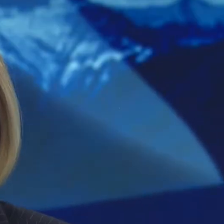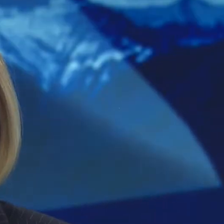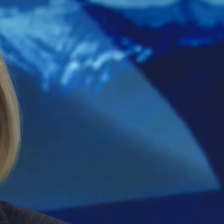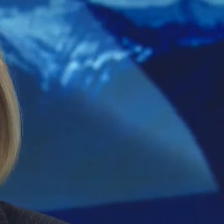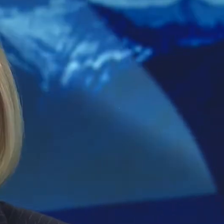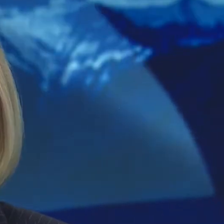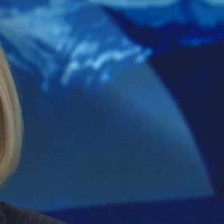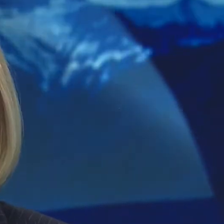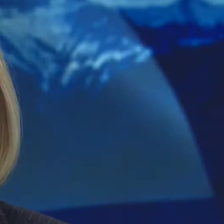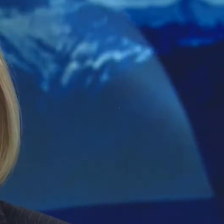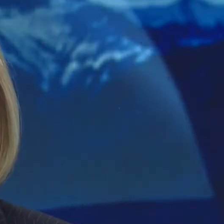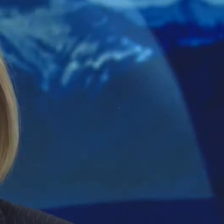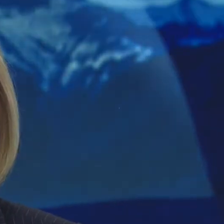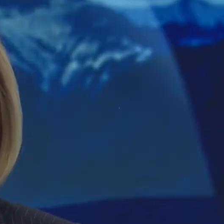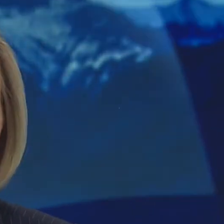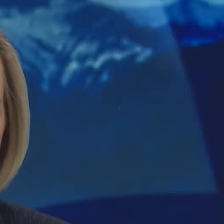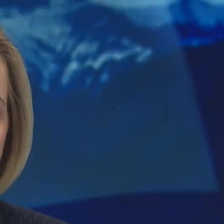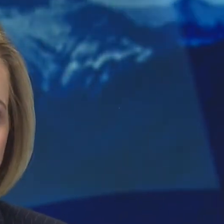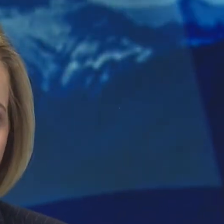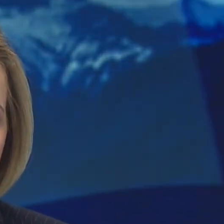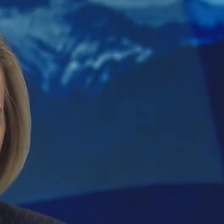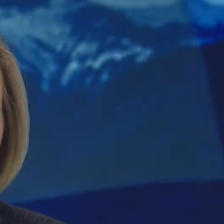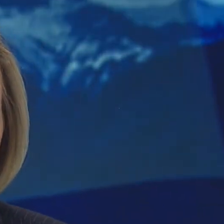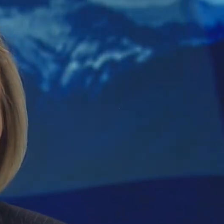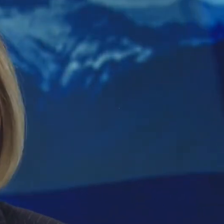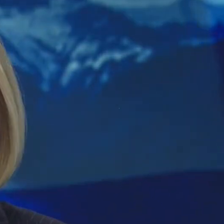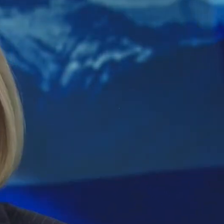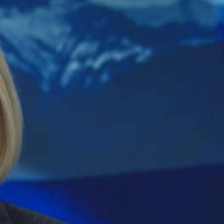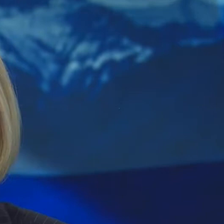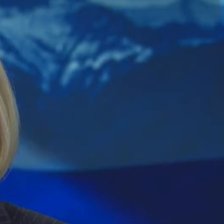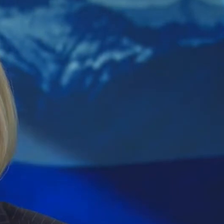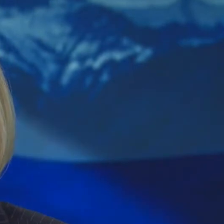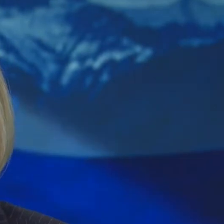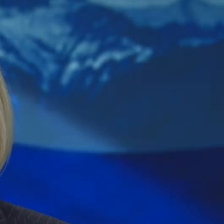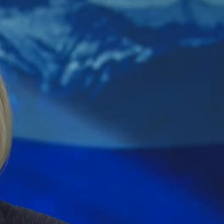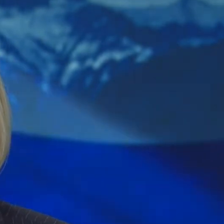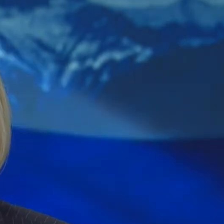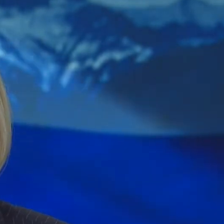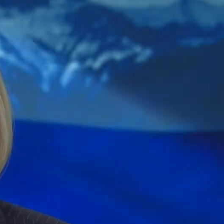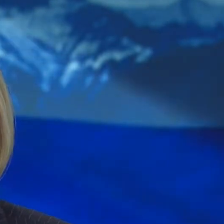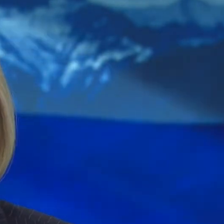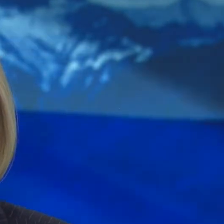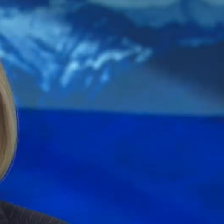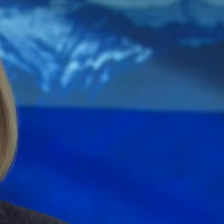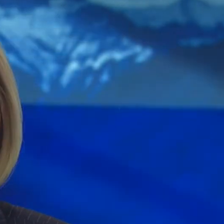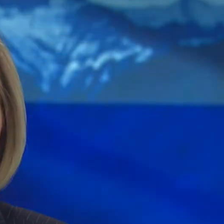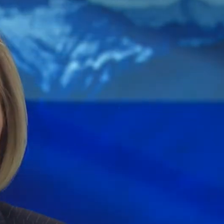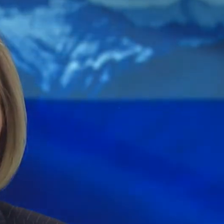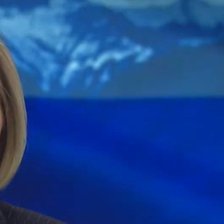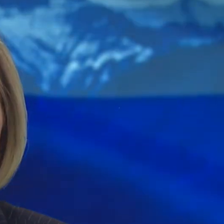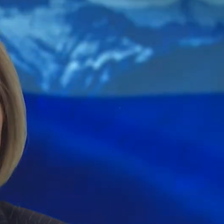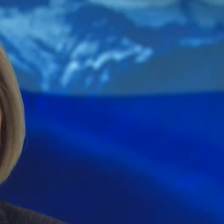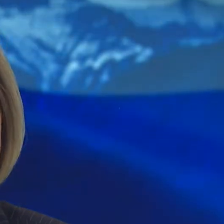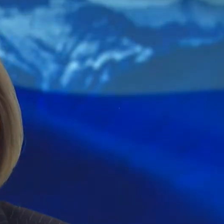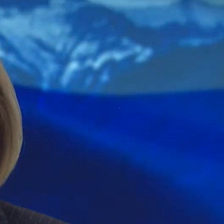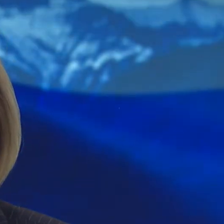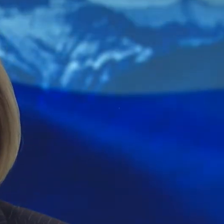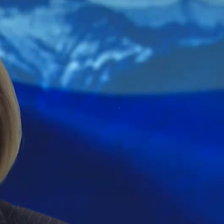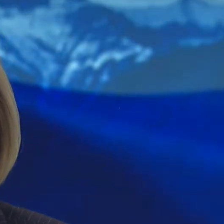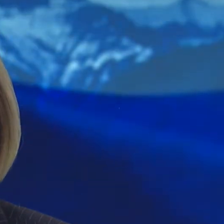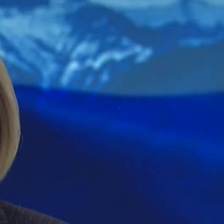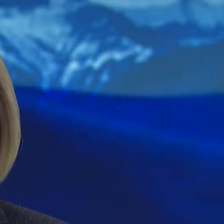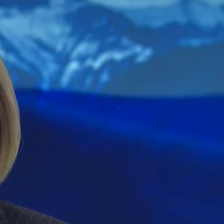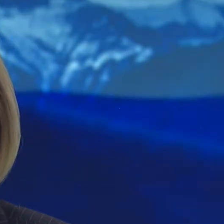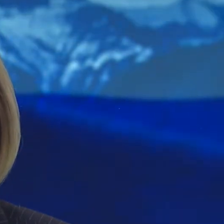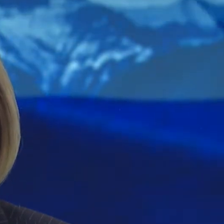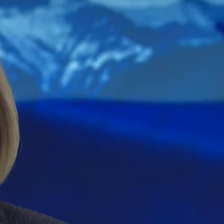Girls and science is in full swing. Meteorologist Lauren Whitney gave her virtual presentation today. Justin Adams tells us it was much more